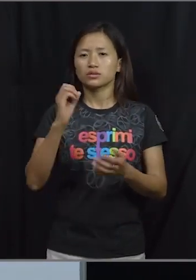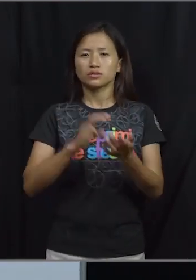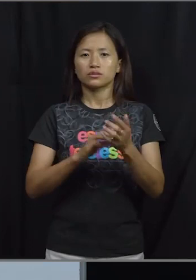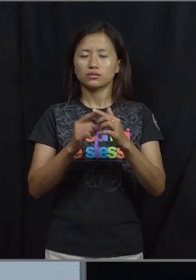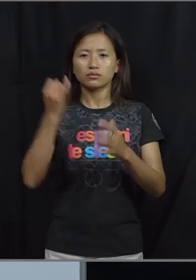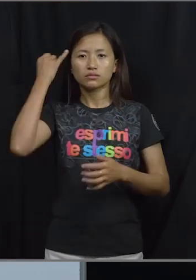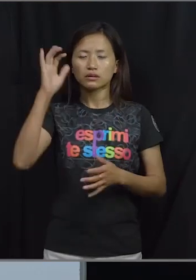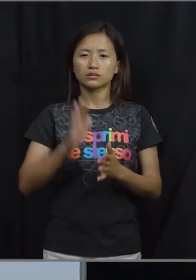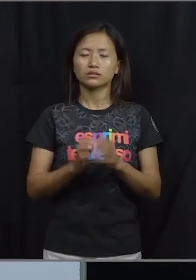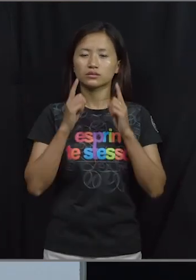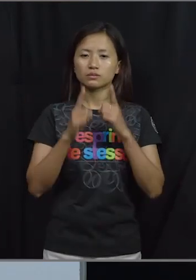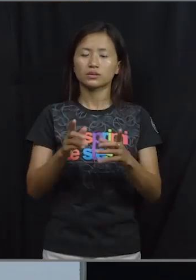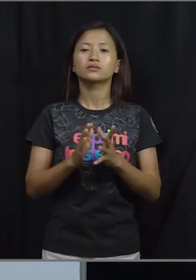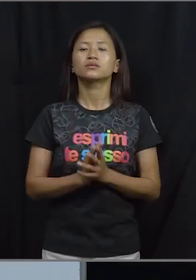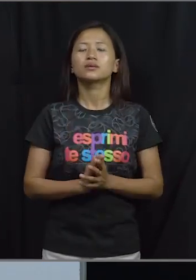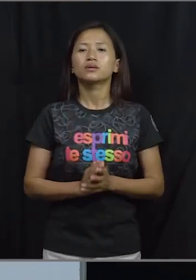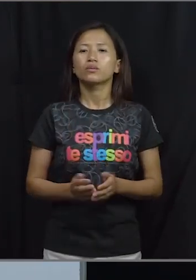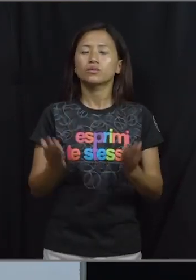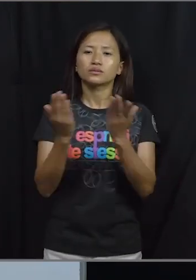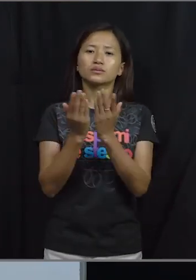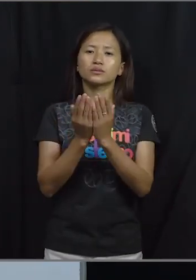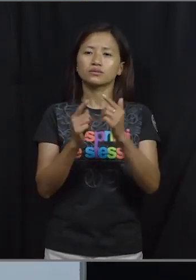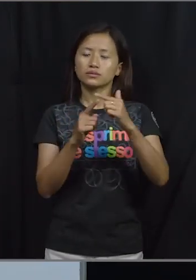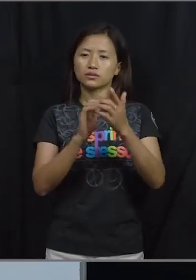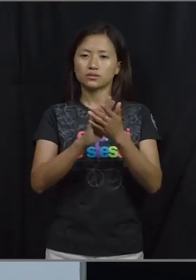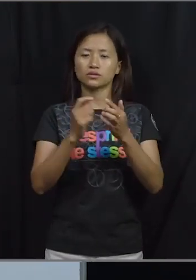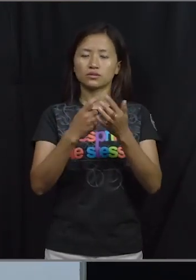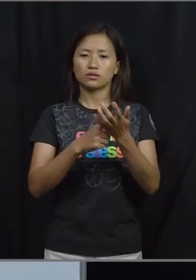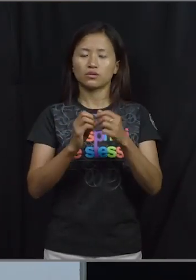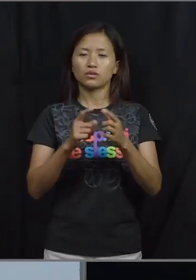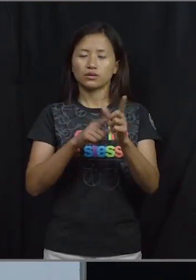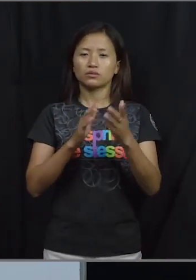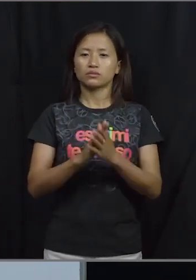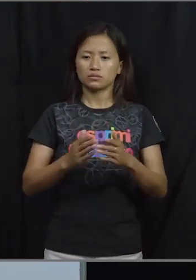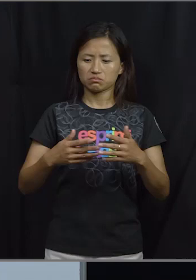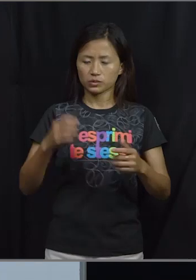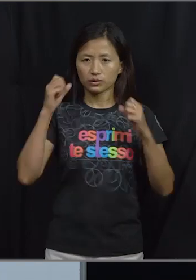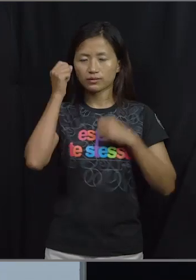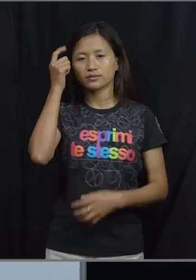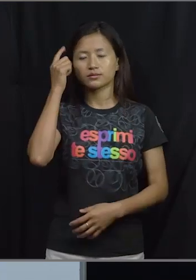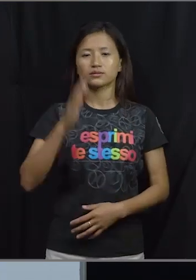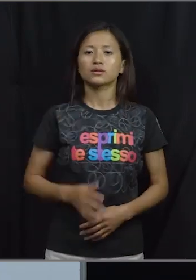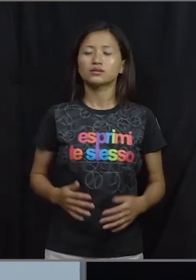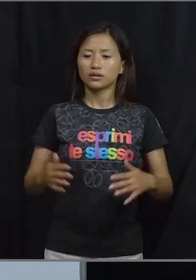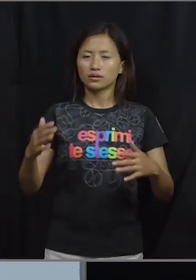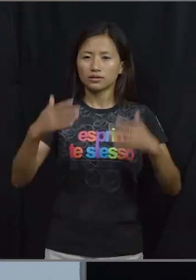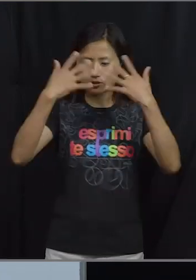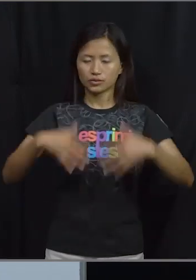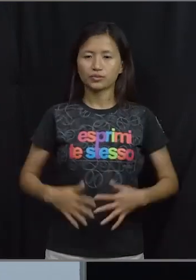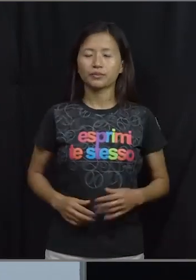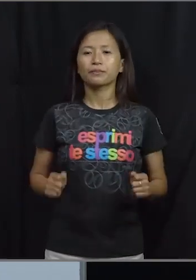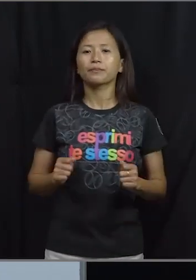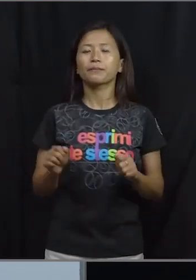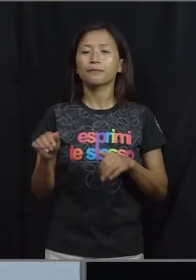the ideas, but when we study their theories, we understand about the human behavior. That is why we cannot